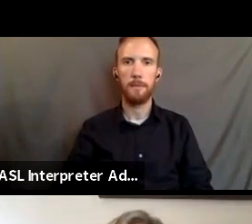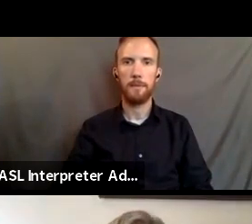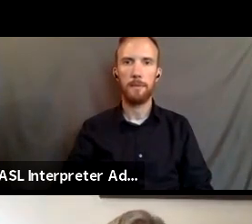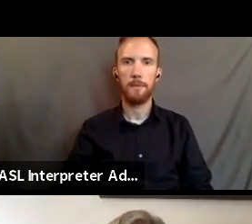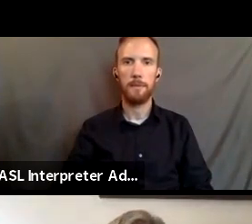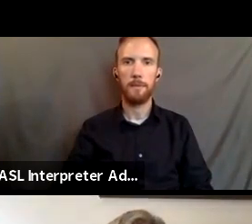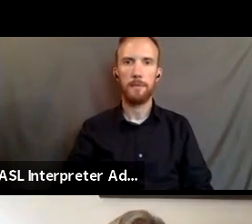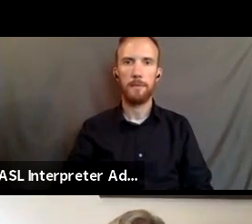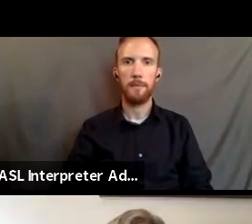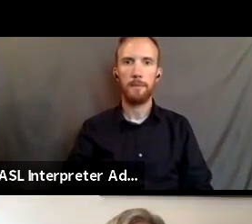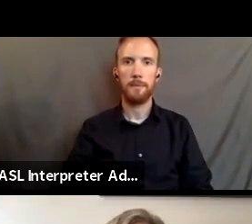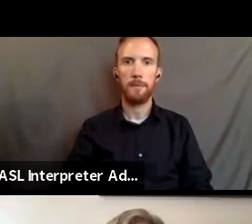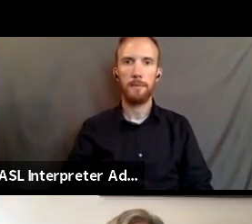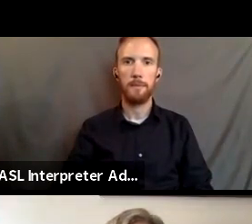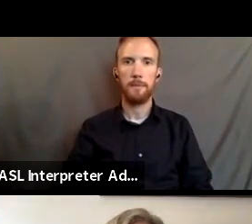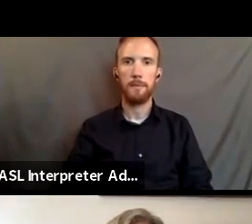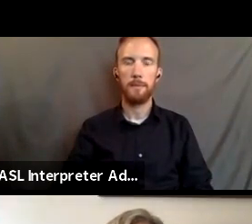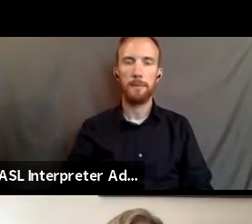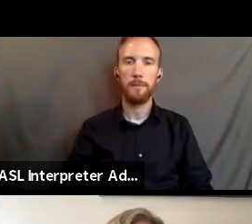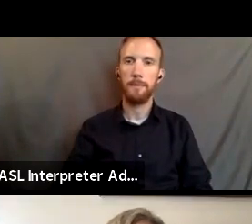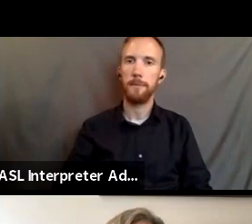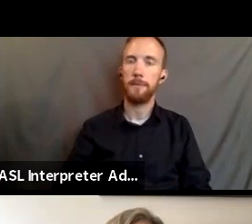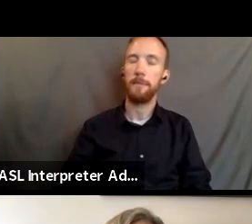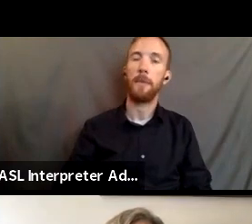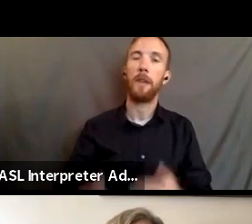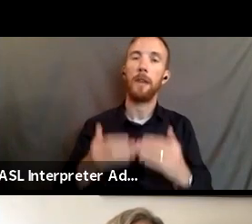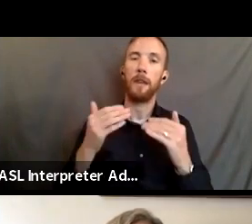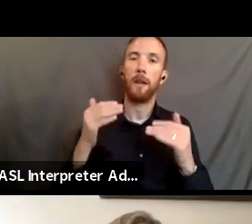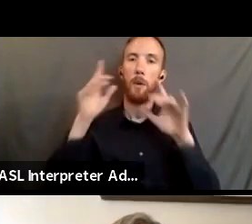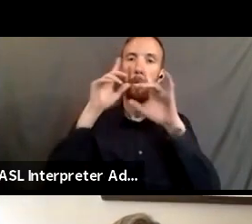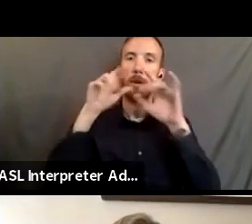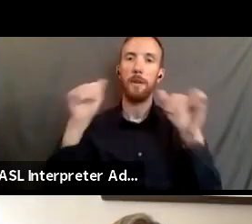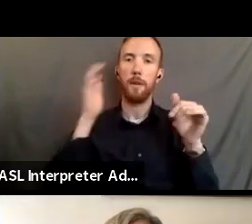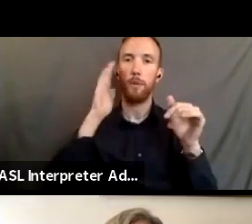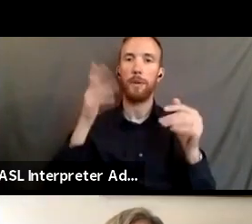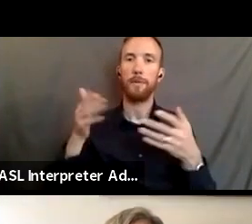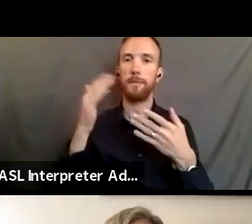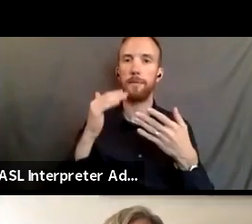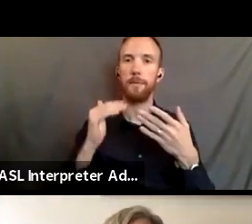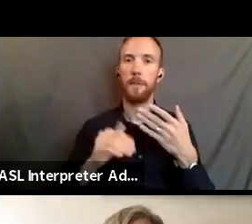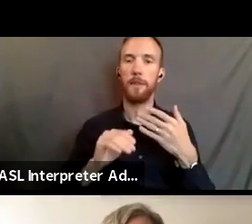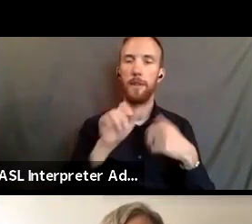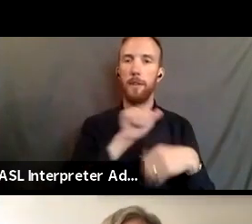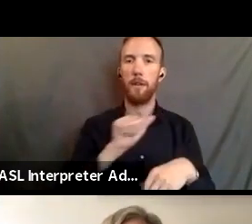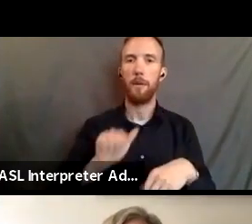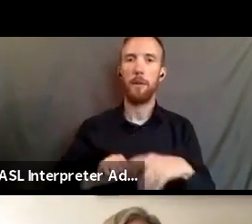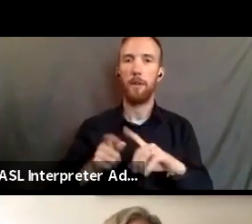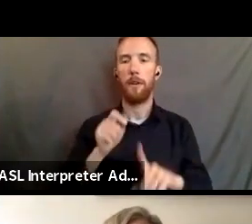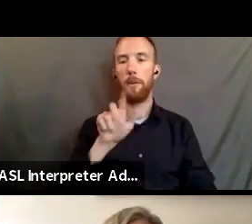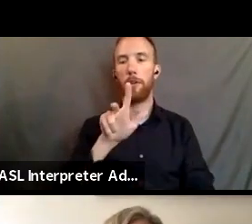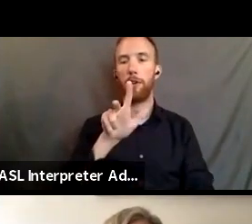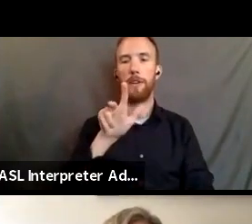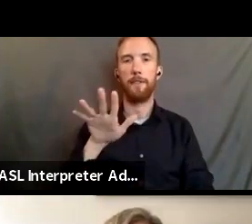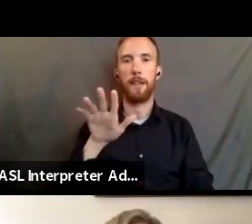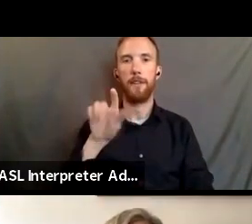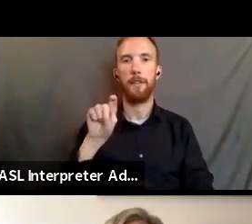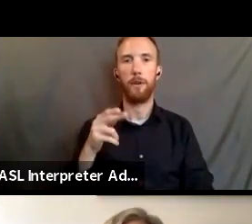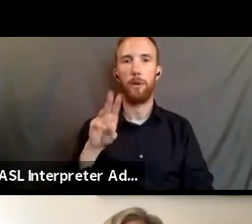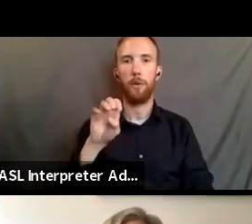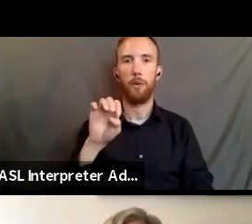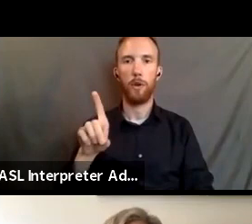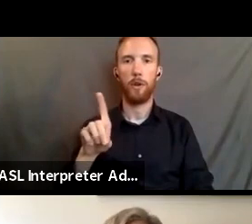president we'll continue with uh carlos ramirez rosa from the 35th ward and then we'll have